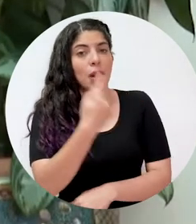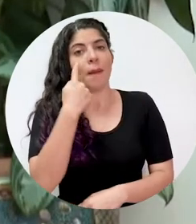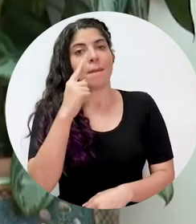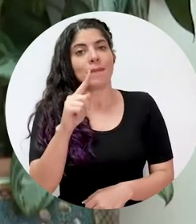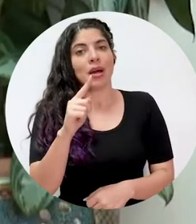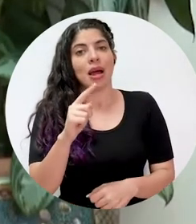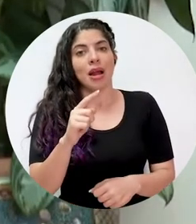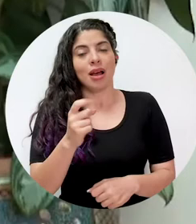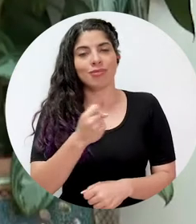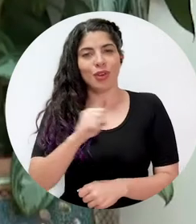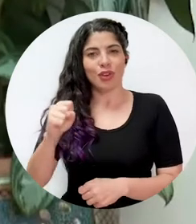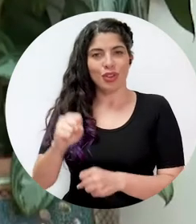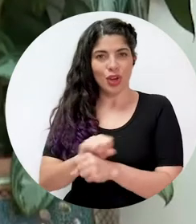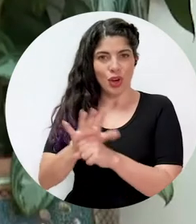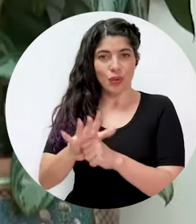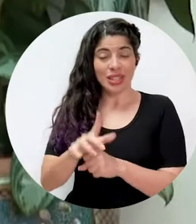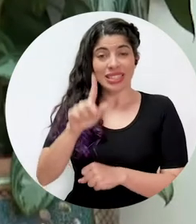COVID-19.